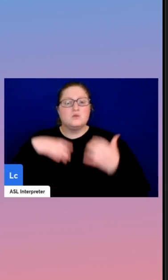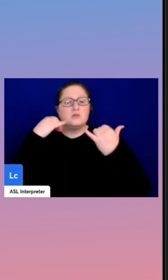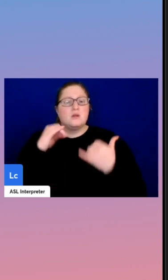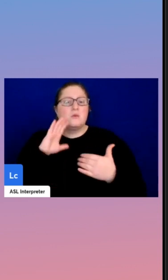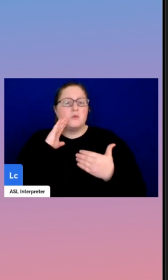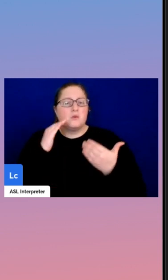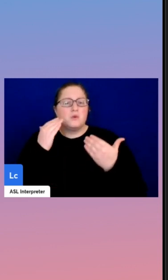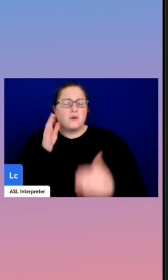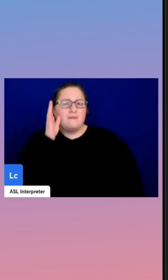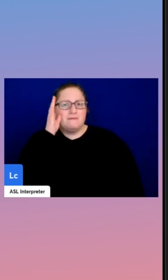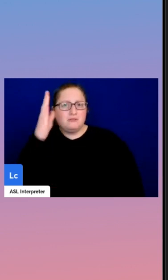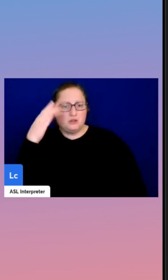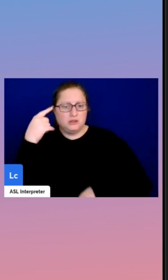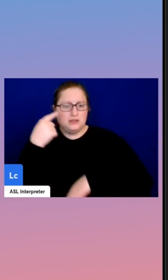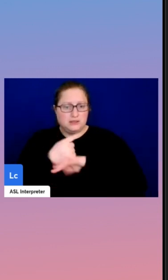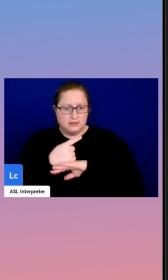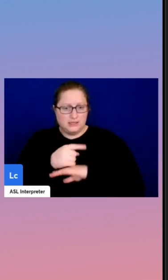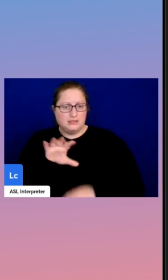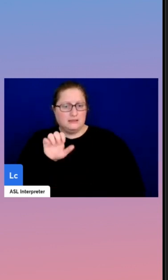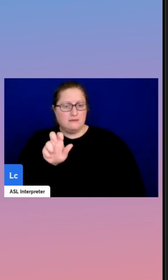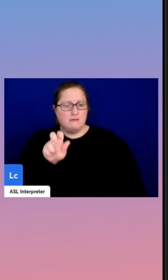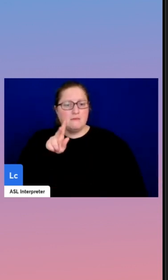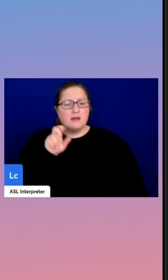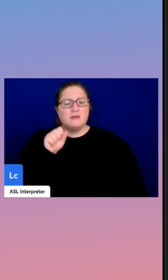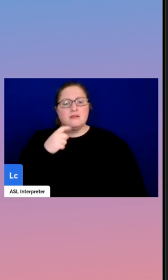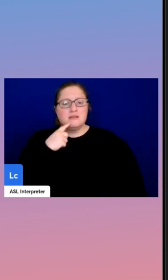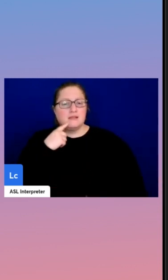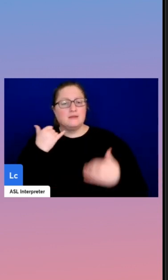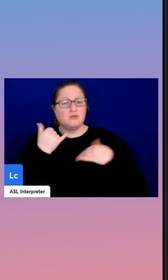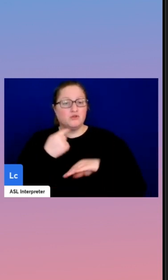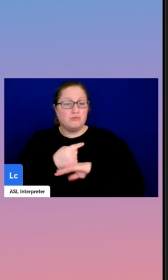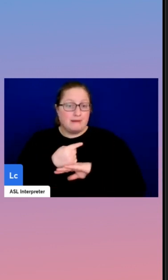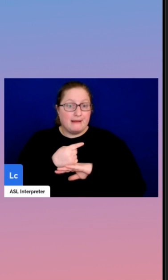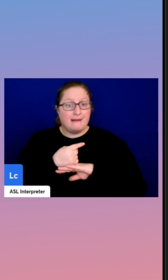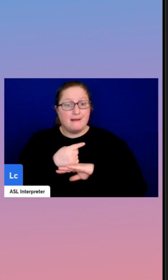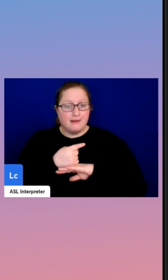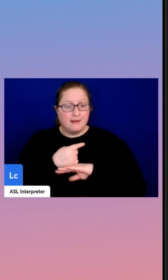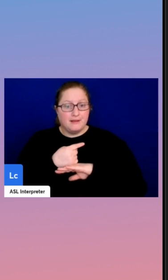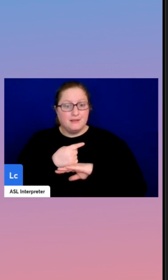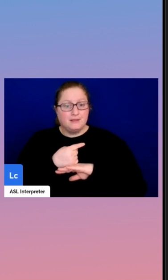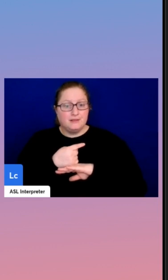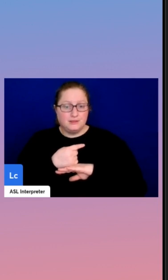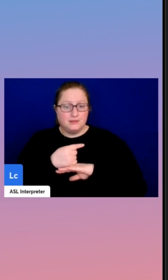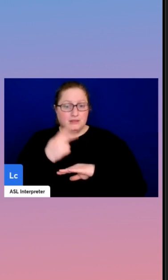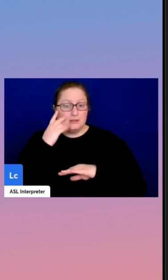at a future date, and we can say, for example, today, and as you can see here they give you, okay, let's put